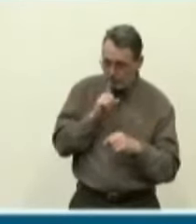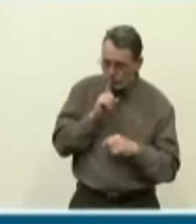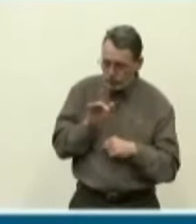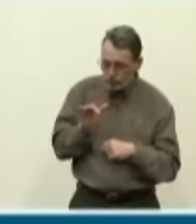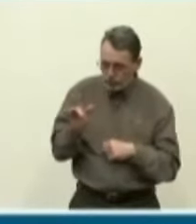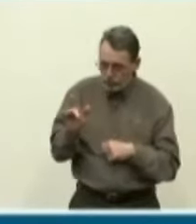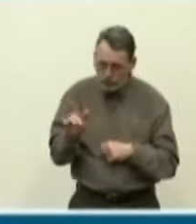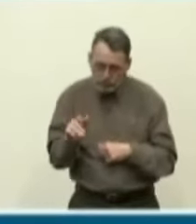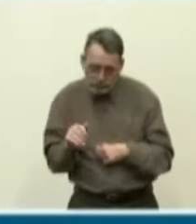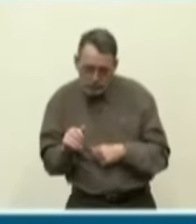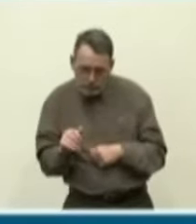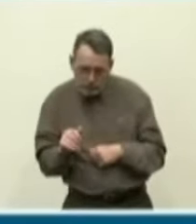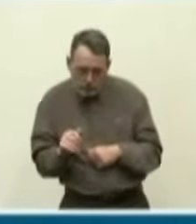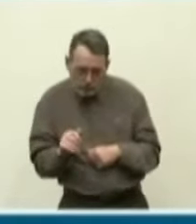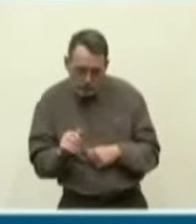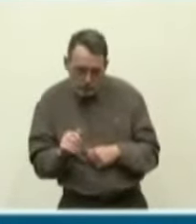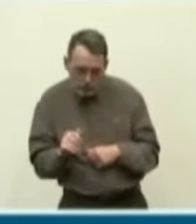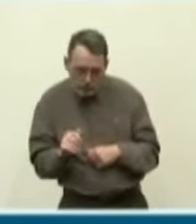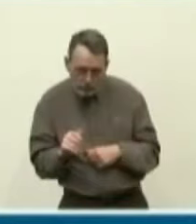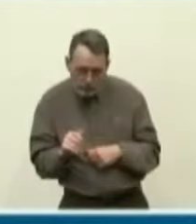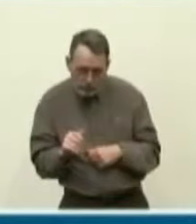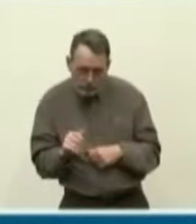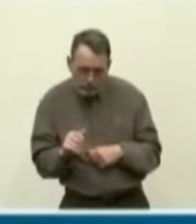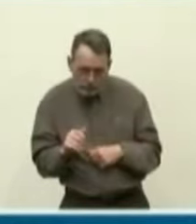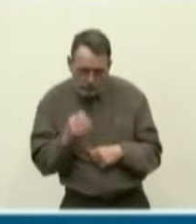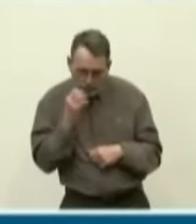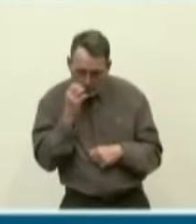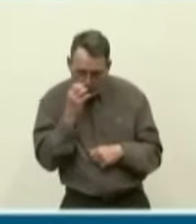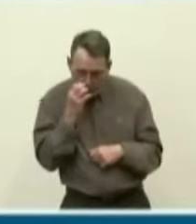Headquarters to 3 Adam, 4 Adam.